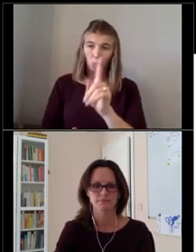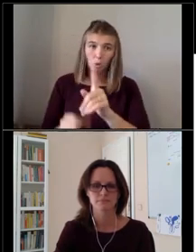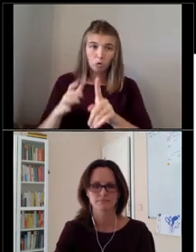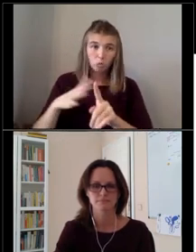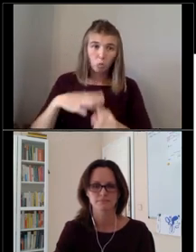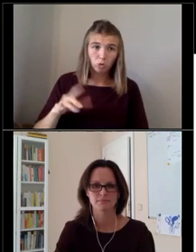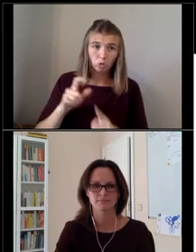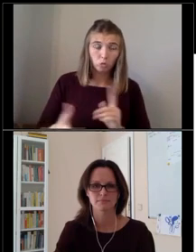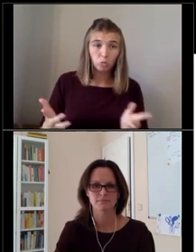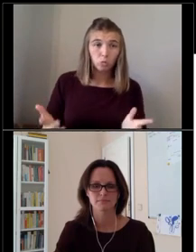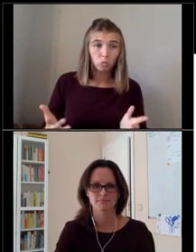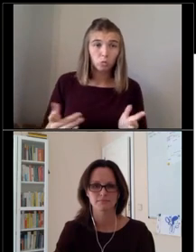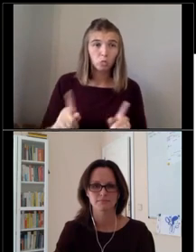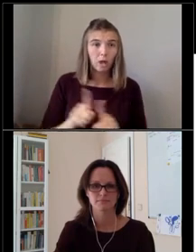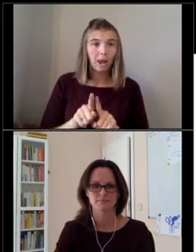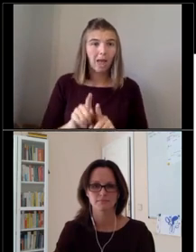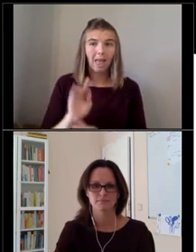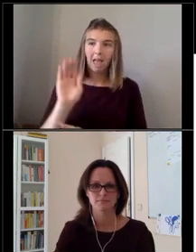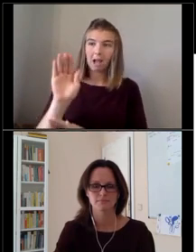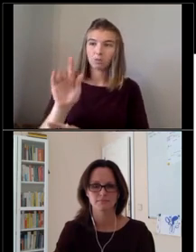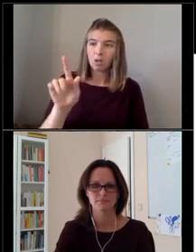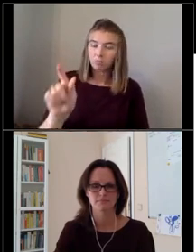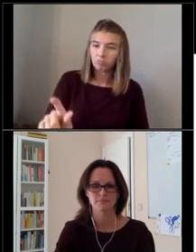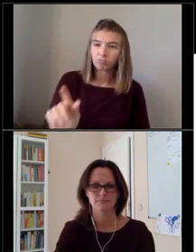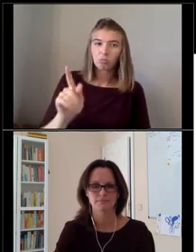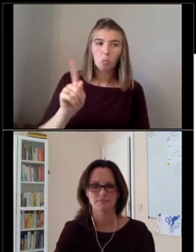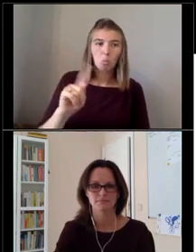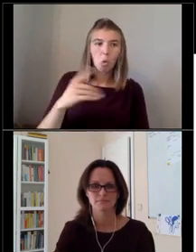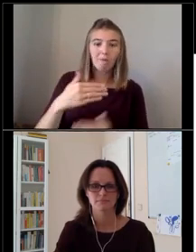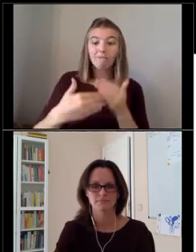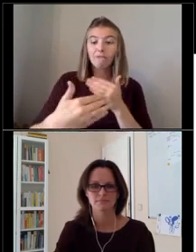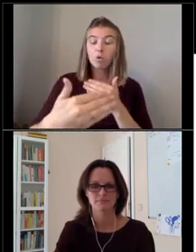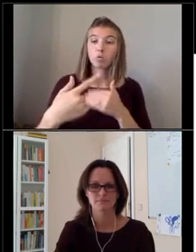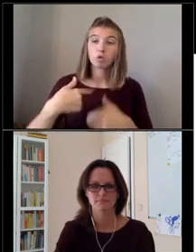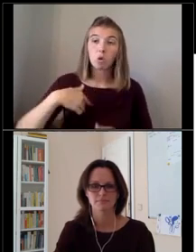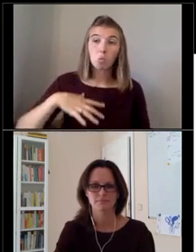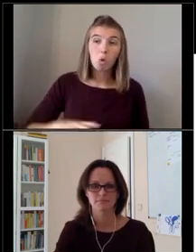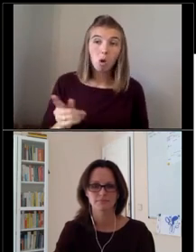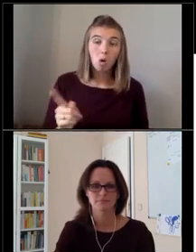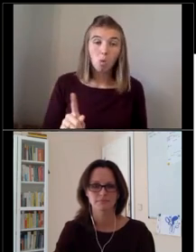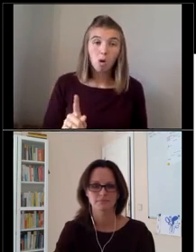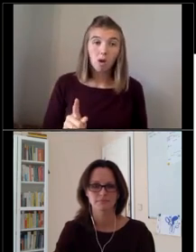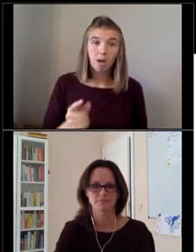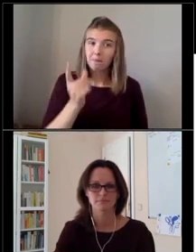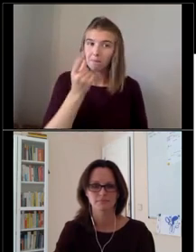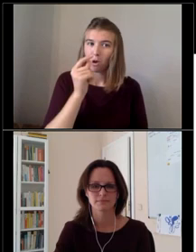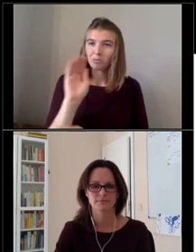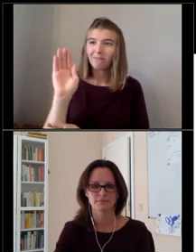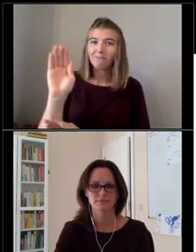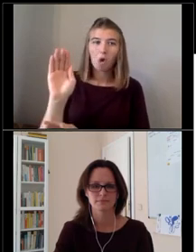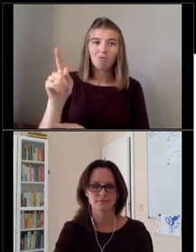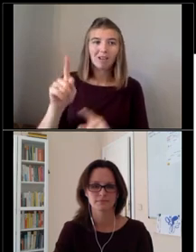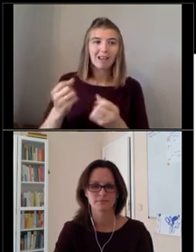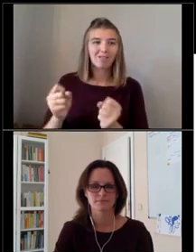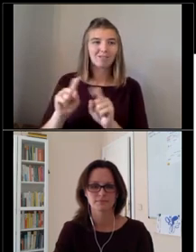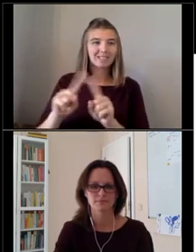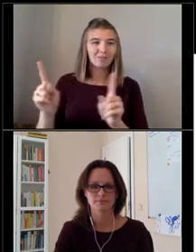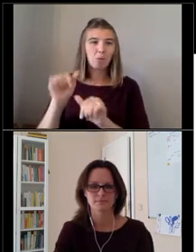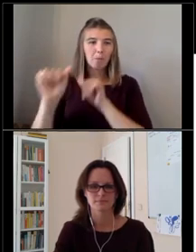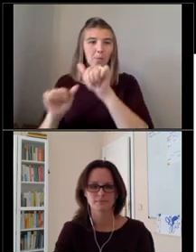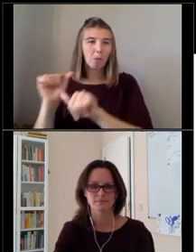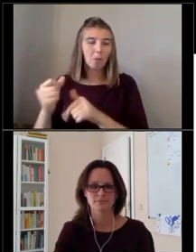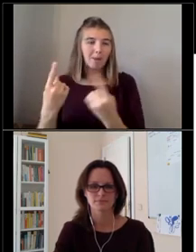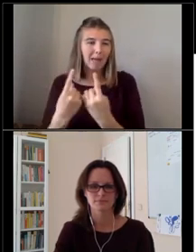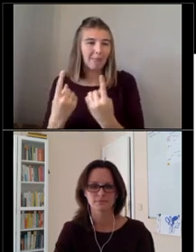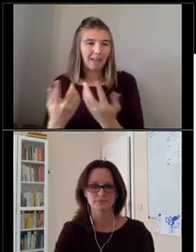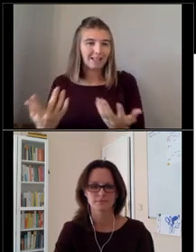to see take place, because what may be very popular in England may not be very popular, you know, in other places, and we're getting students